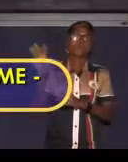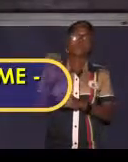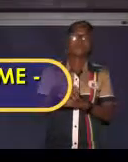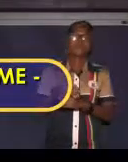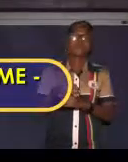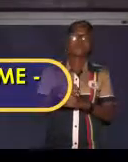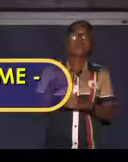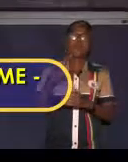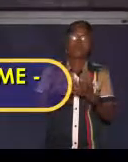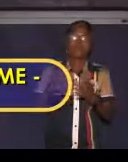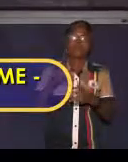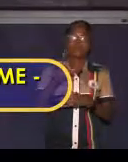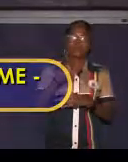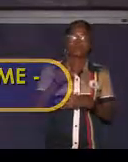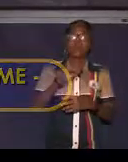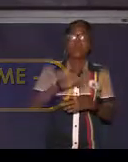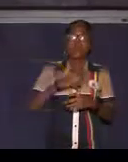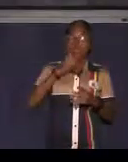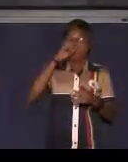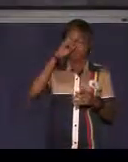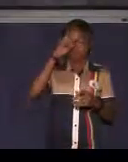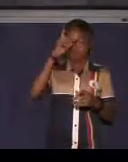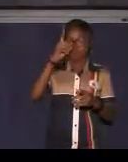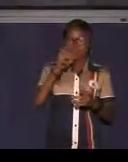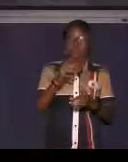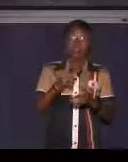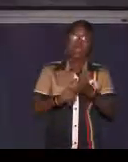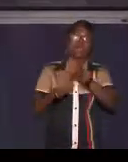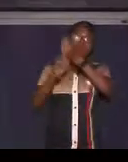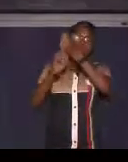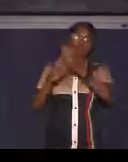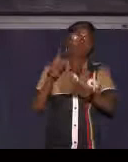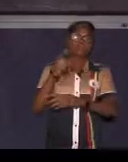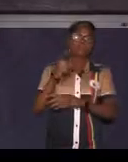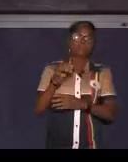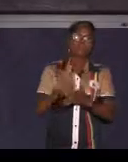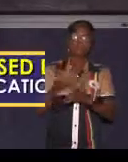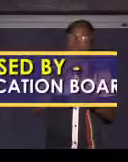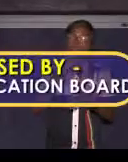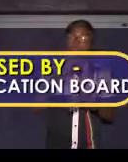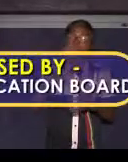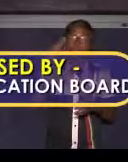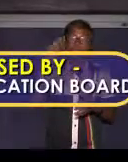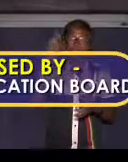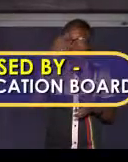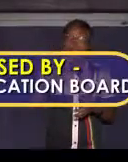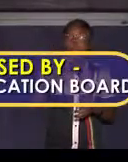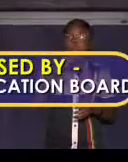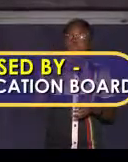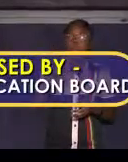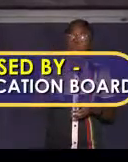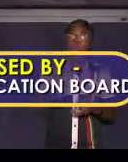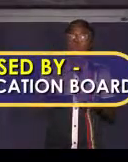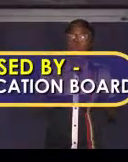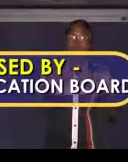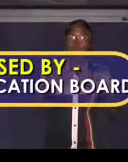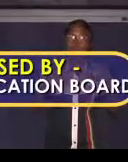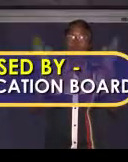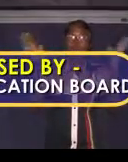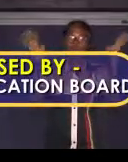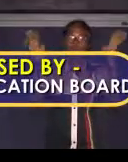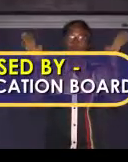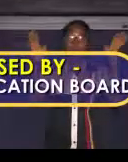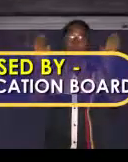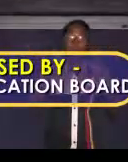about you? I trust you, yes. You are awesome, totally. And you deserve to be celebrated with a